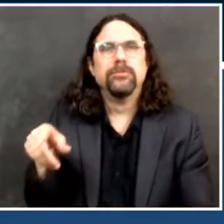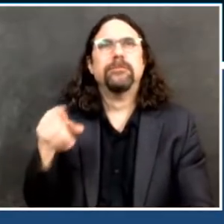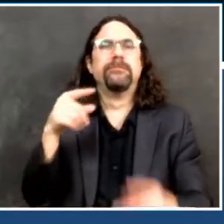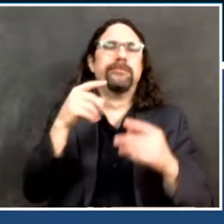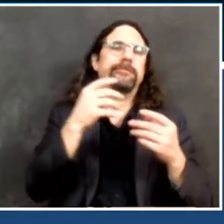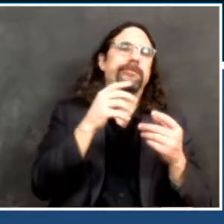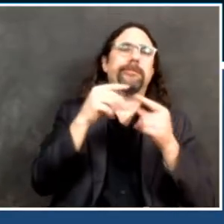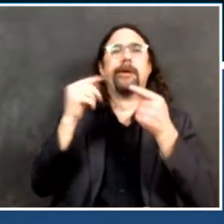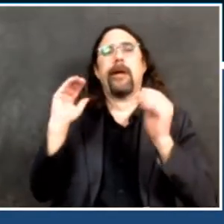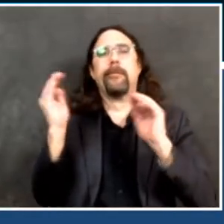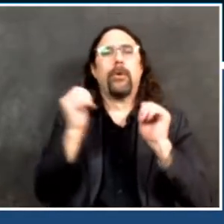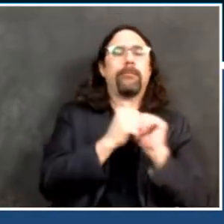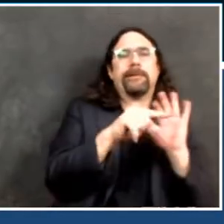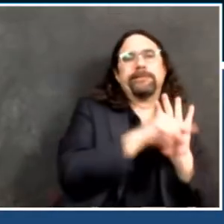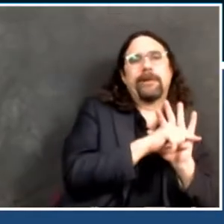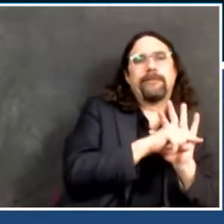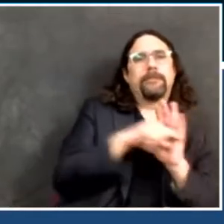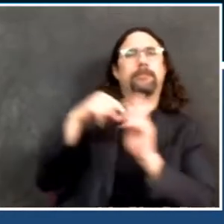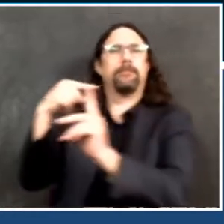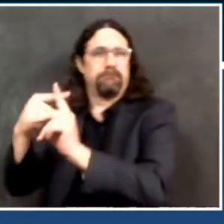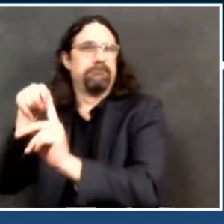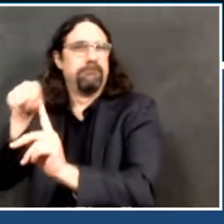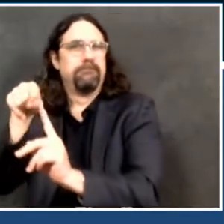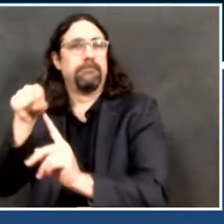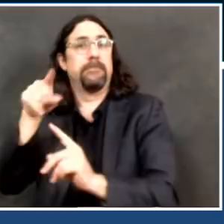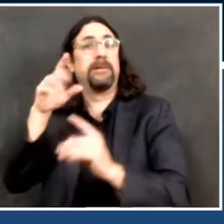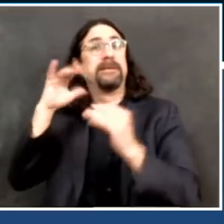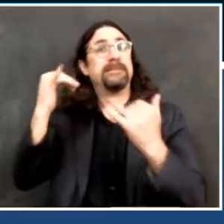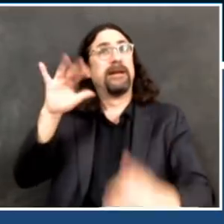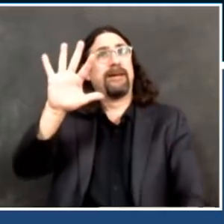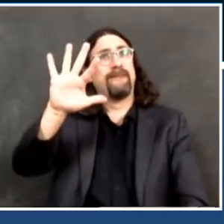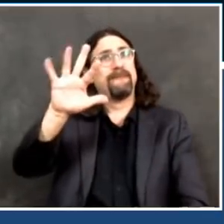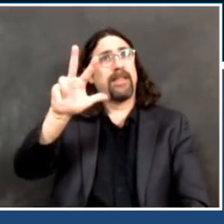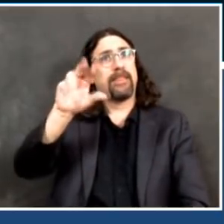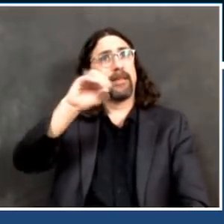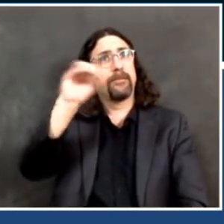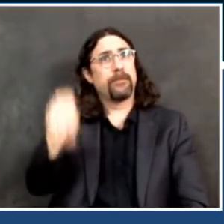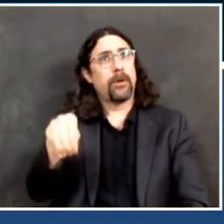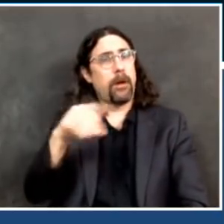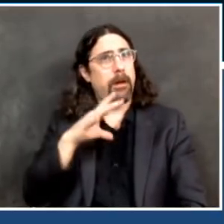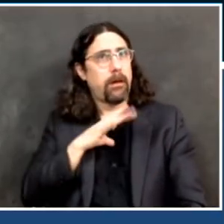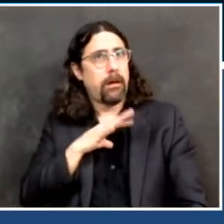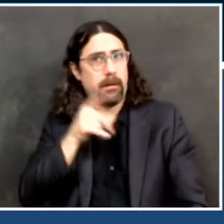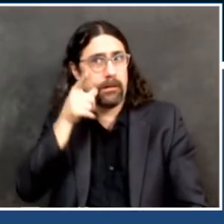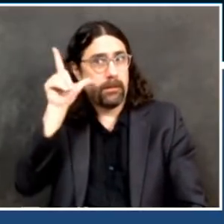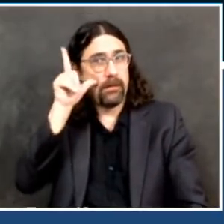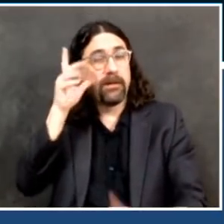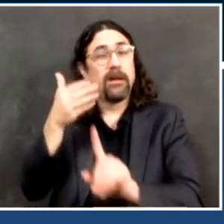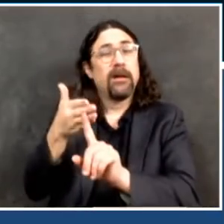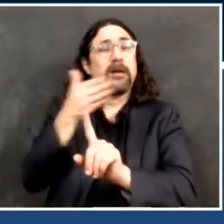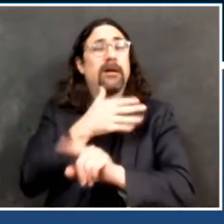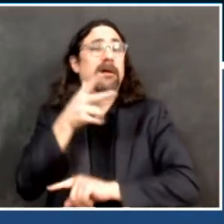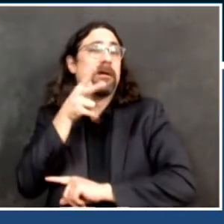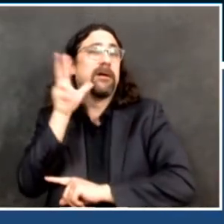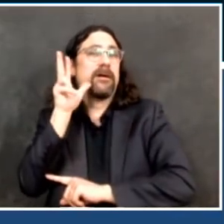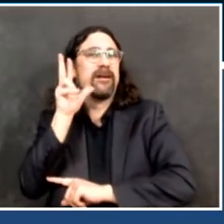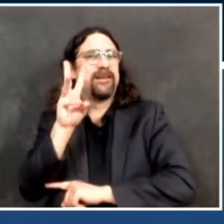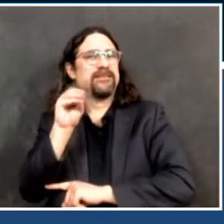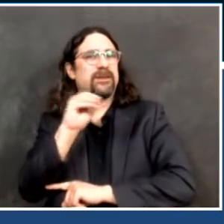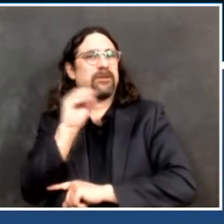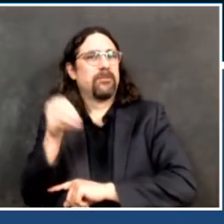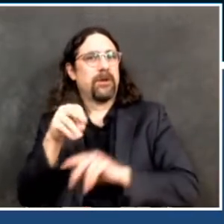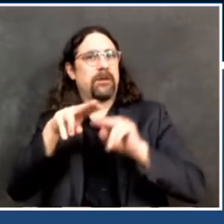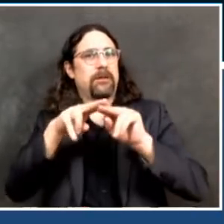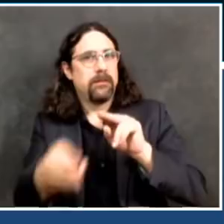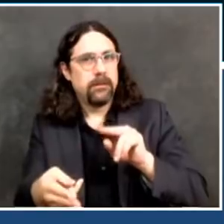to 76%. That's going in the right direction. So mixed bag today. This will be a day-by-day fight. But the fact that